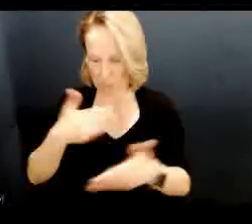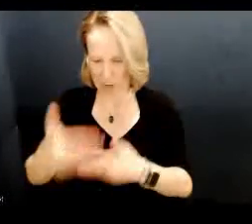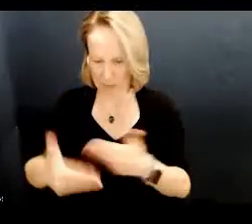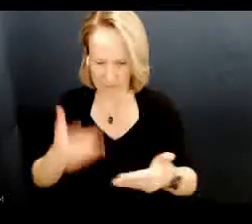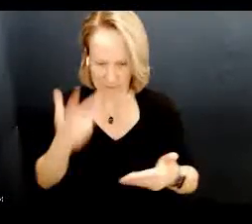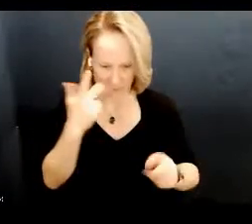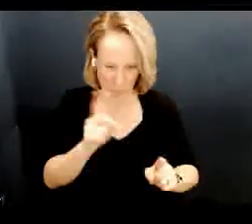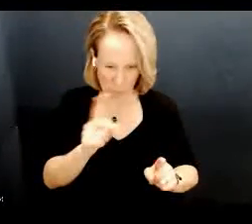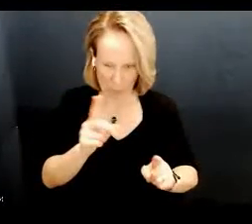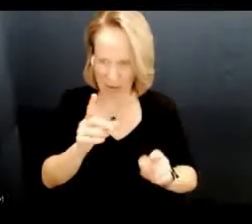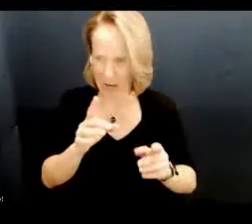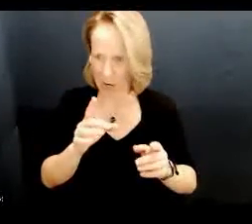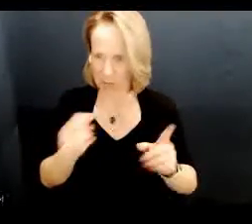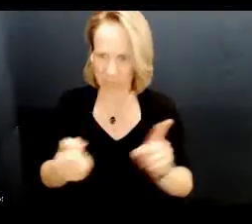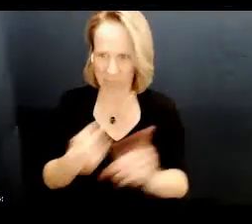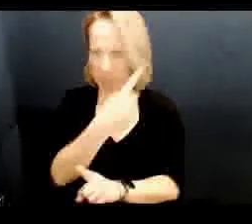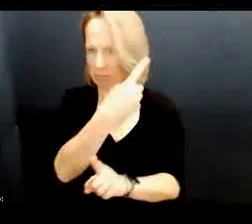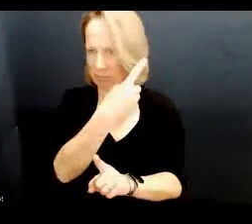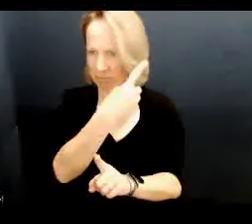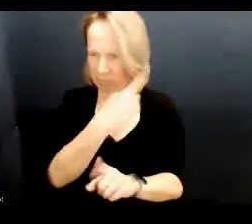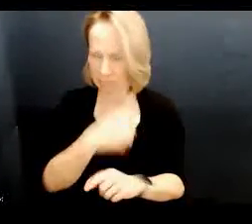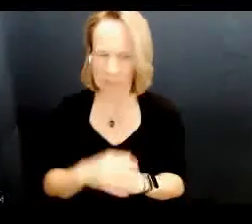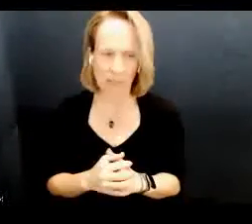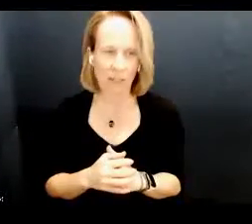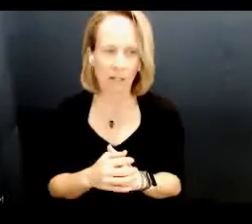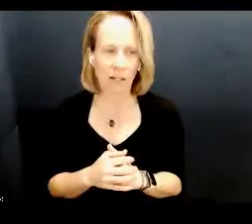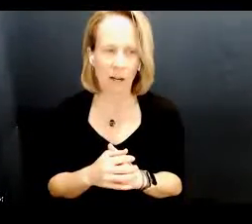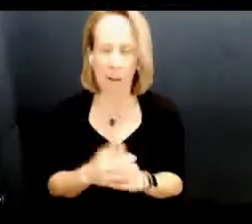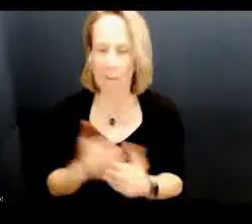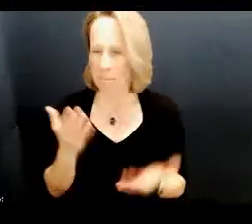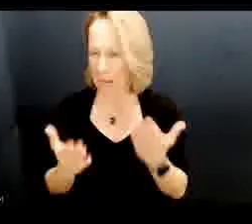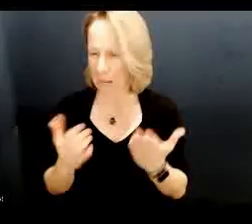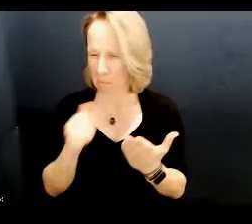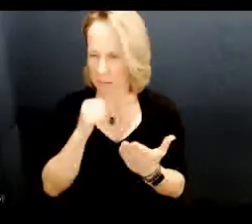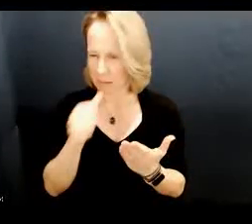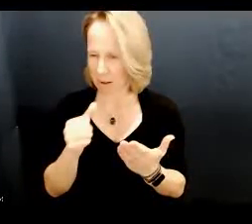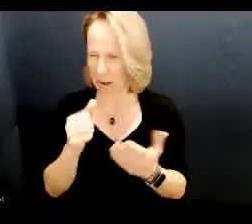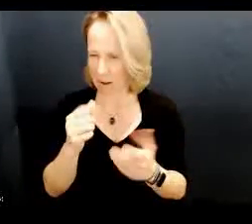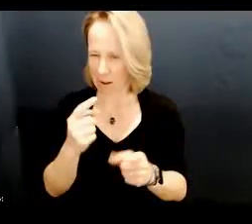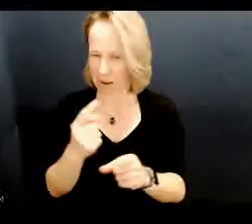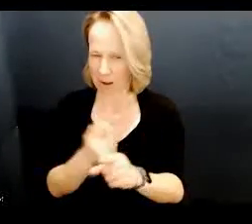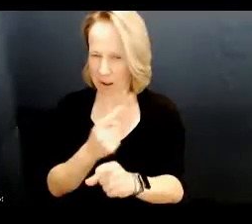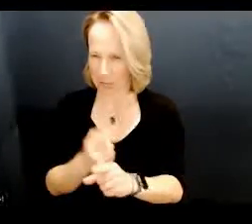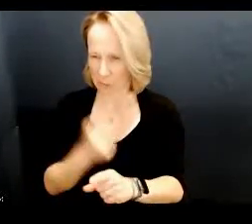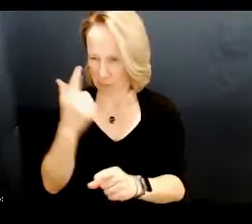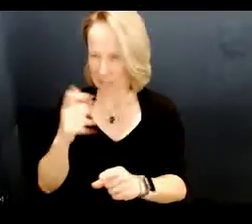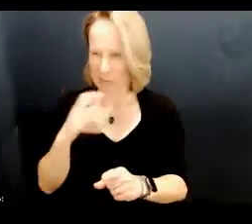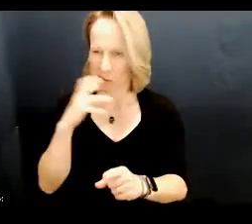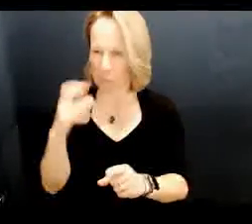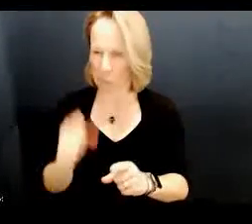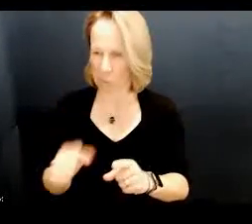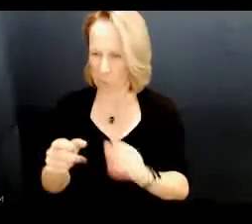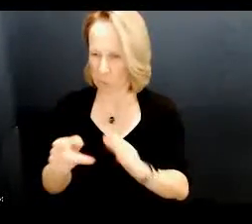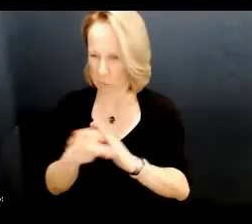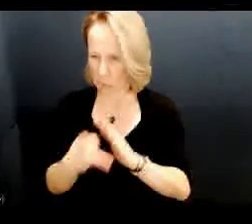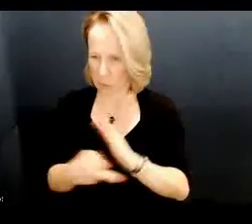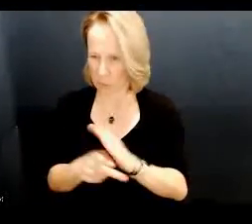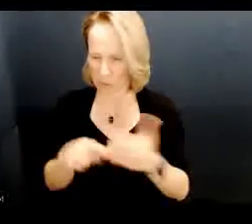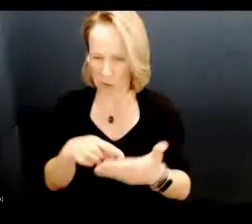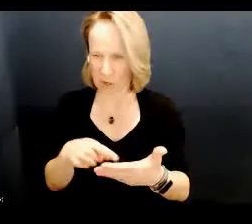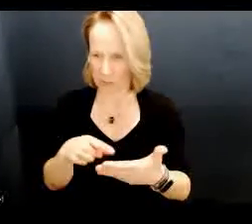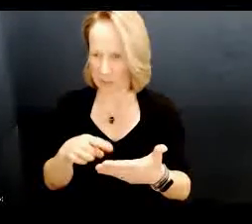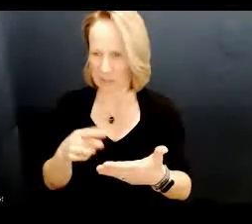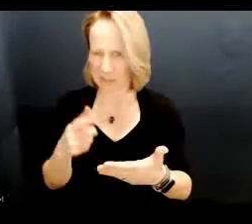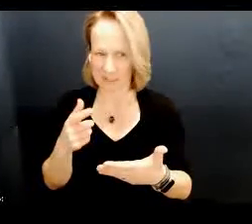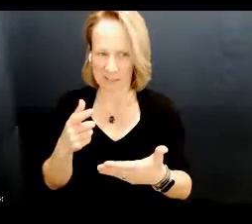wrong. So like maybe it's not accurate because the old protocol is actually exactly what we've just